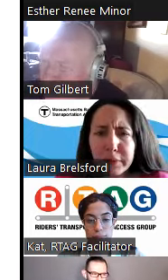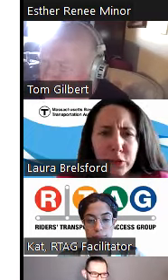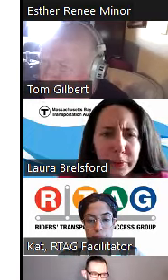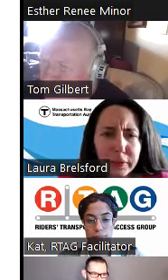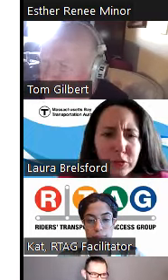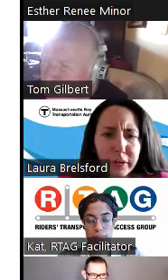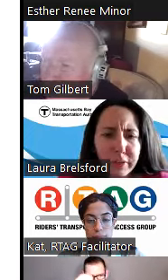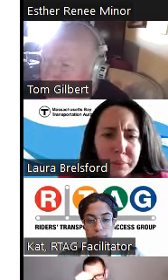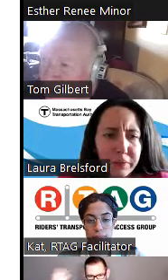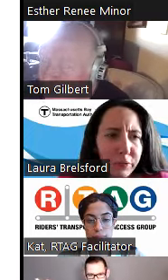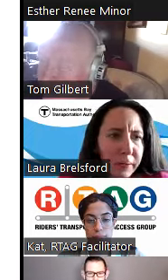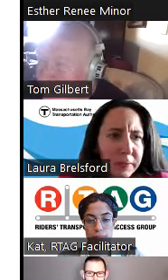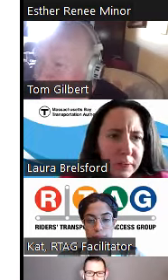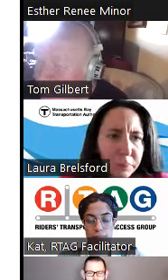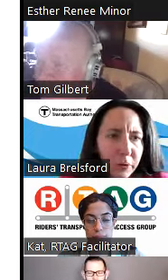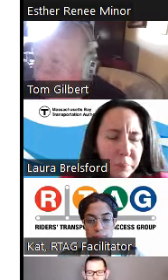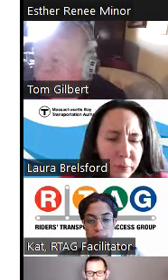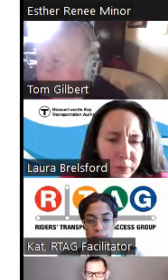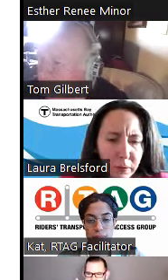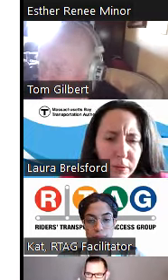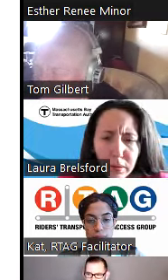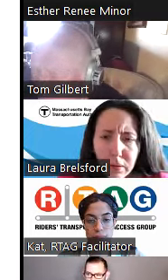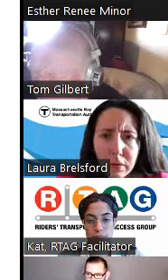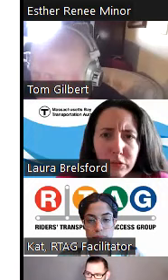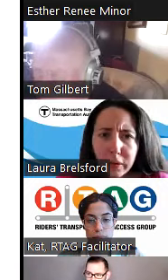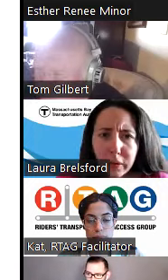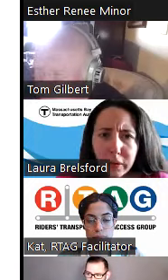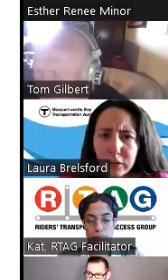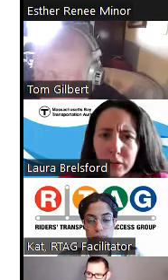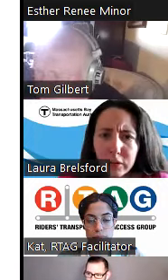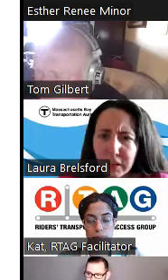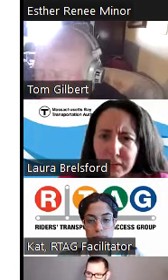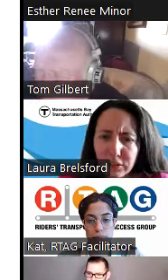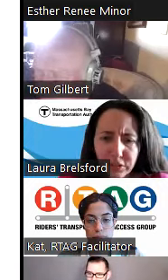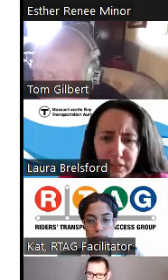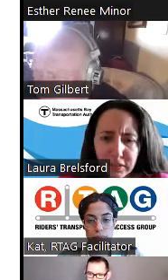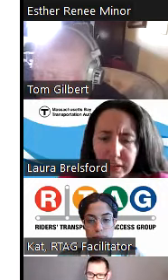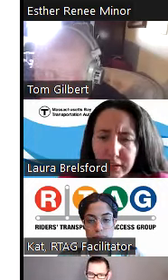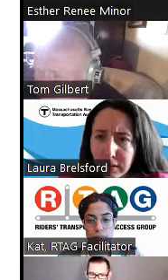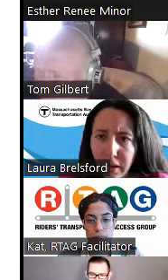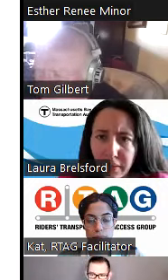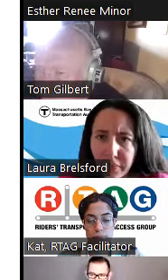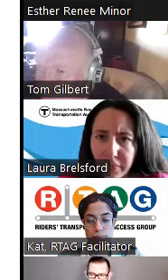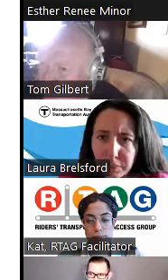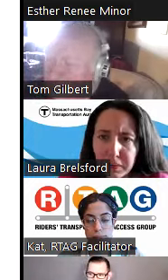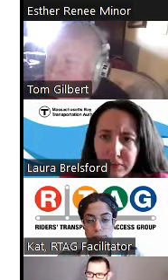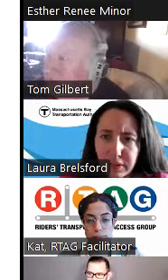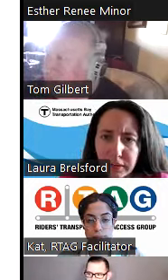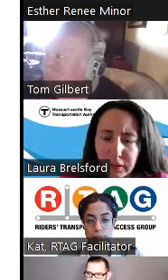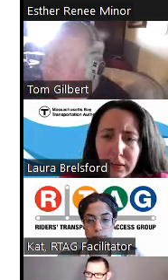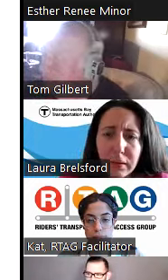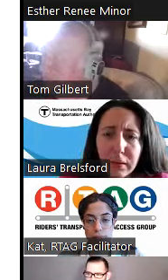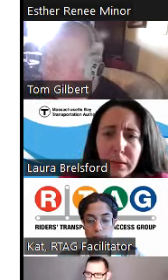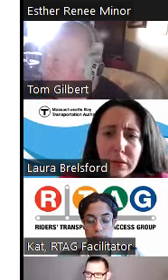them. Let me just quickly check if anybody from my team, Robert, Yes. Linda, do you have any additional details on that